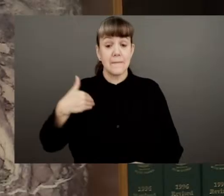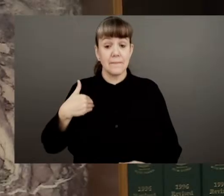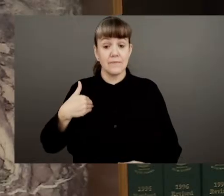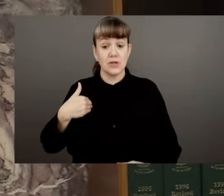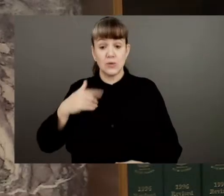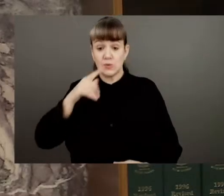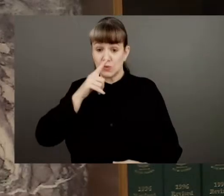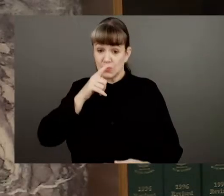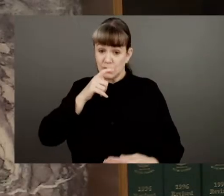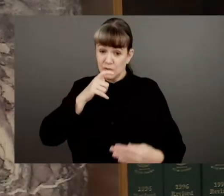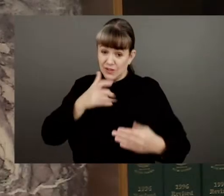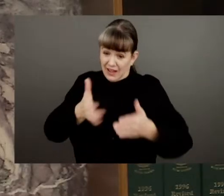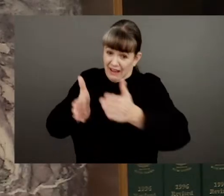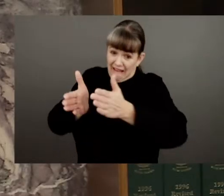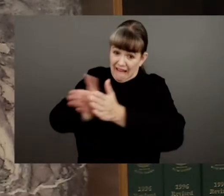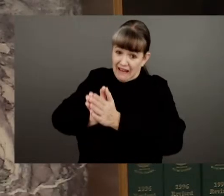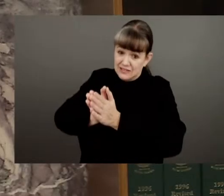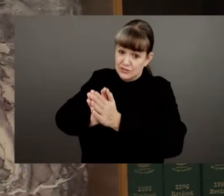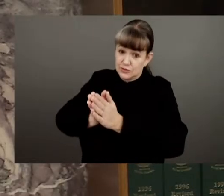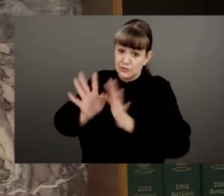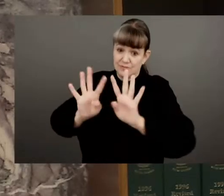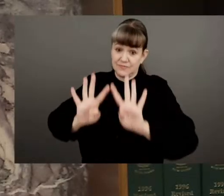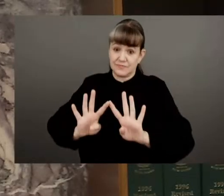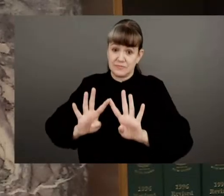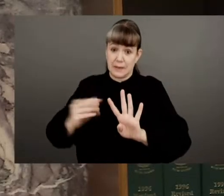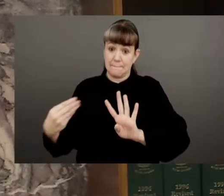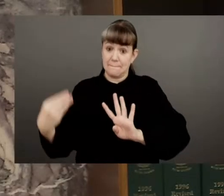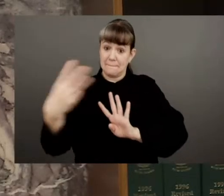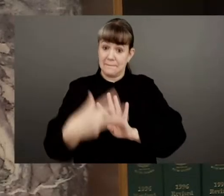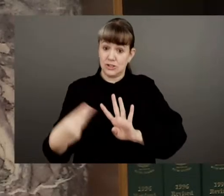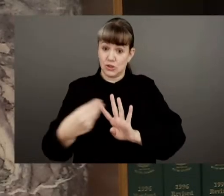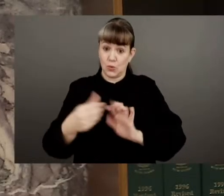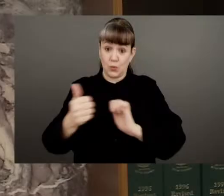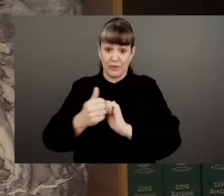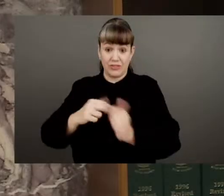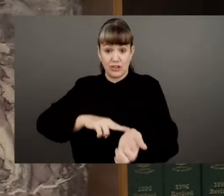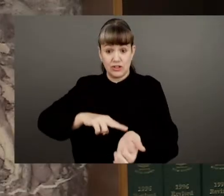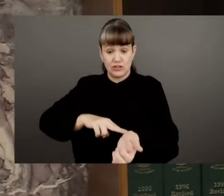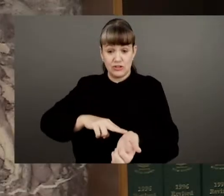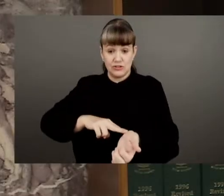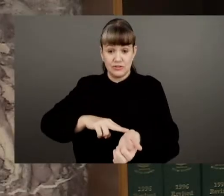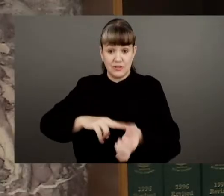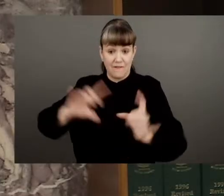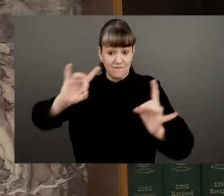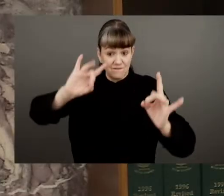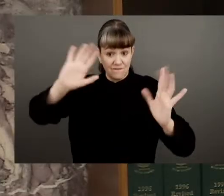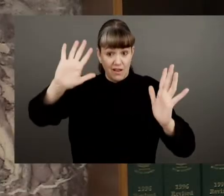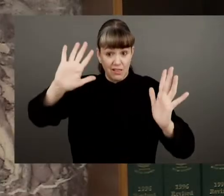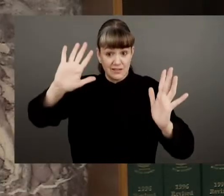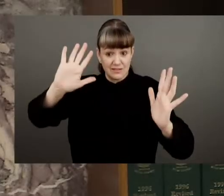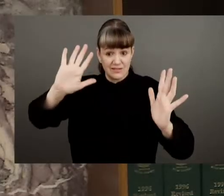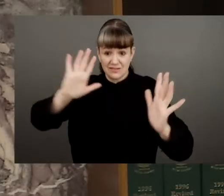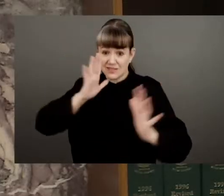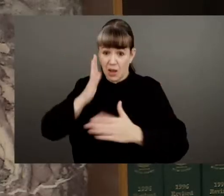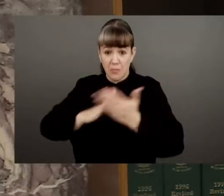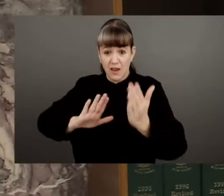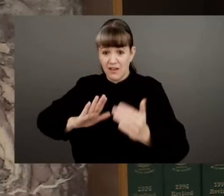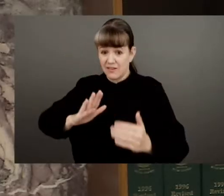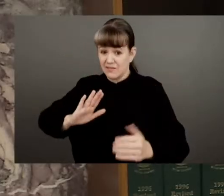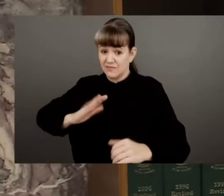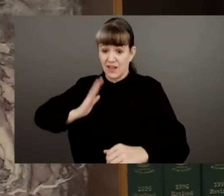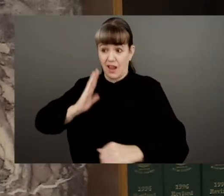quote, "Violence is not a part of the job." They've been punched, strangled, kicked, spat